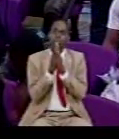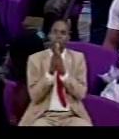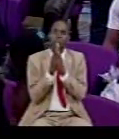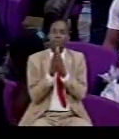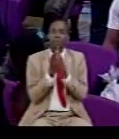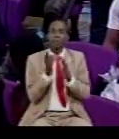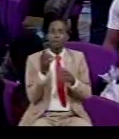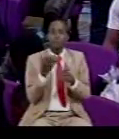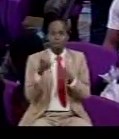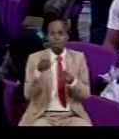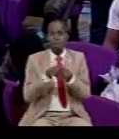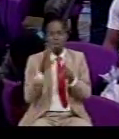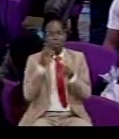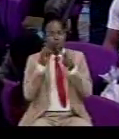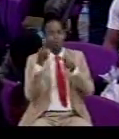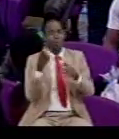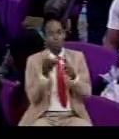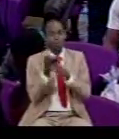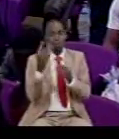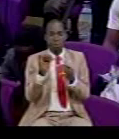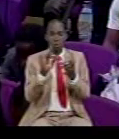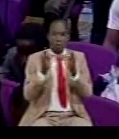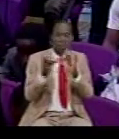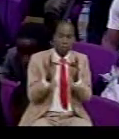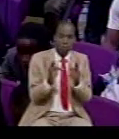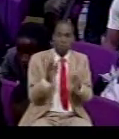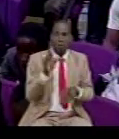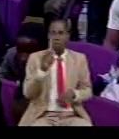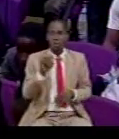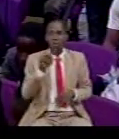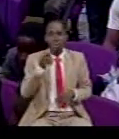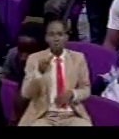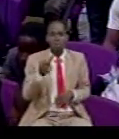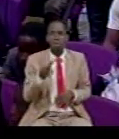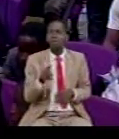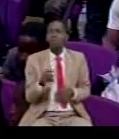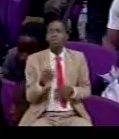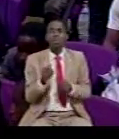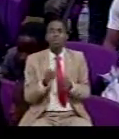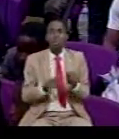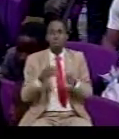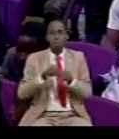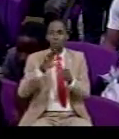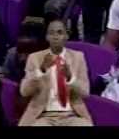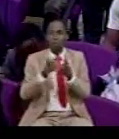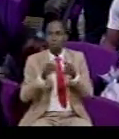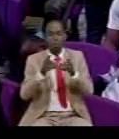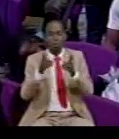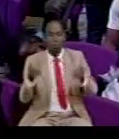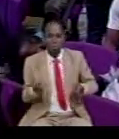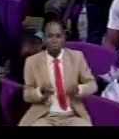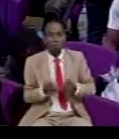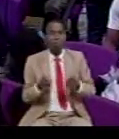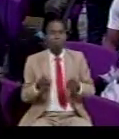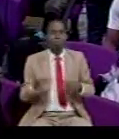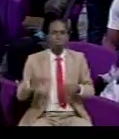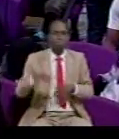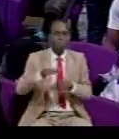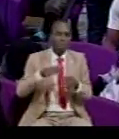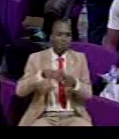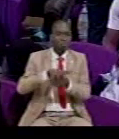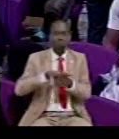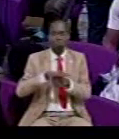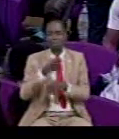Online, television, radio, anywhere you are, any country you are, and you are hearing my